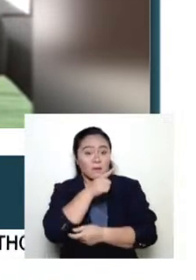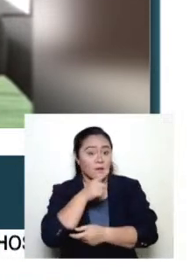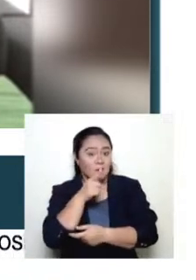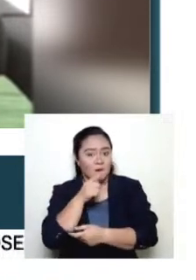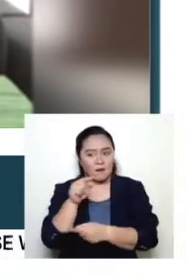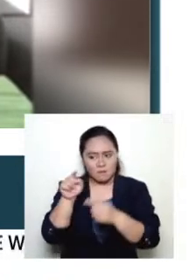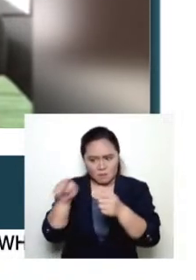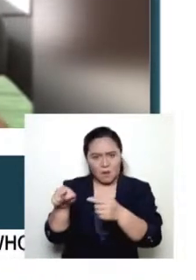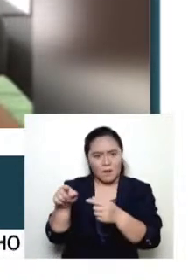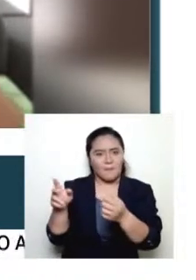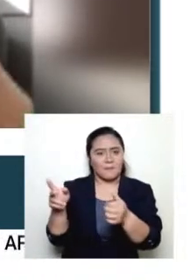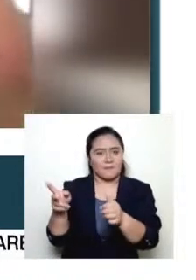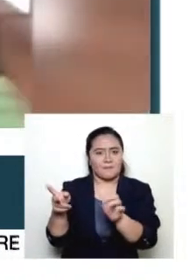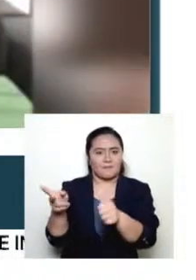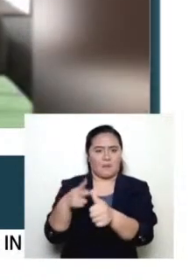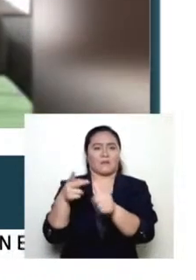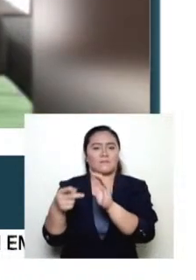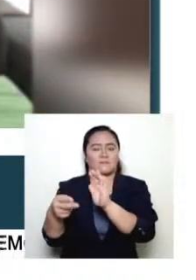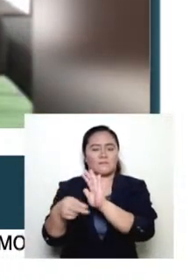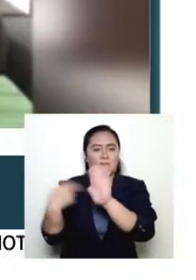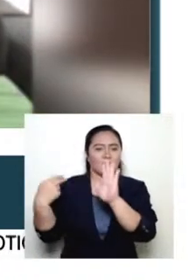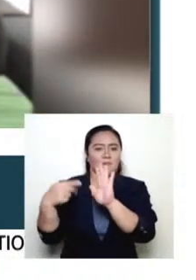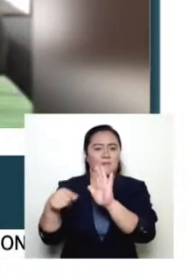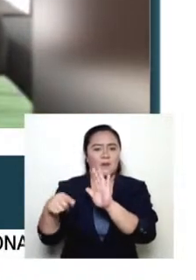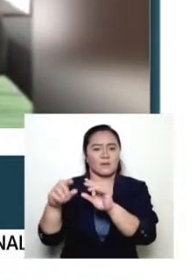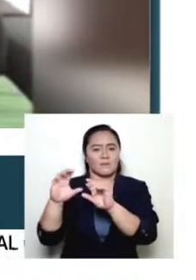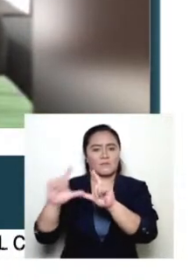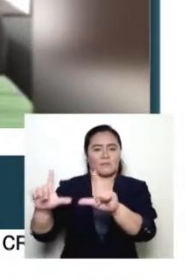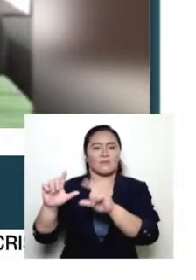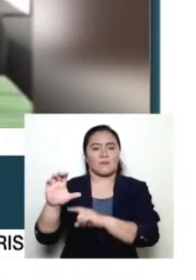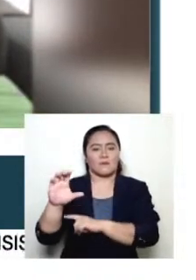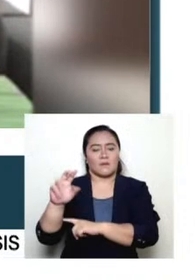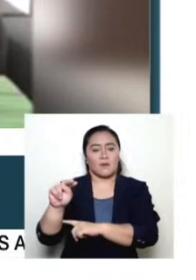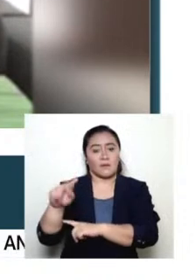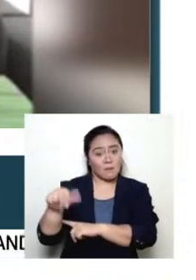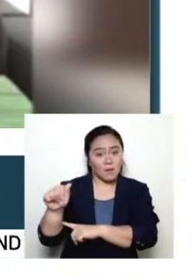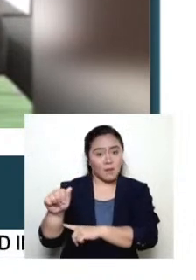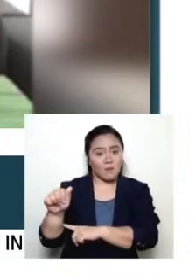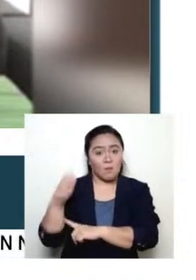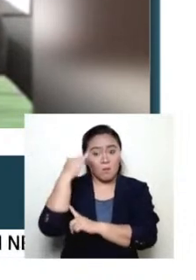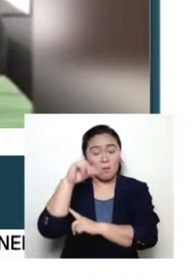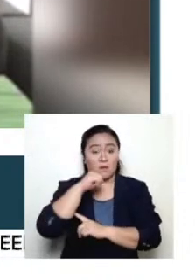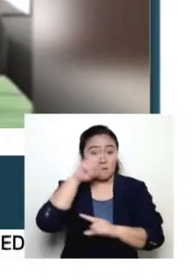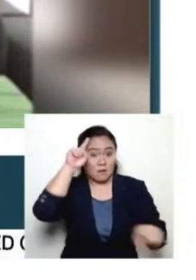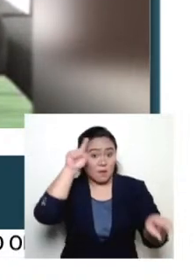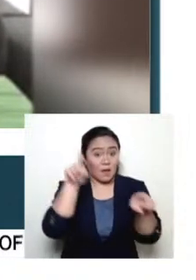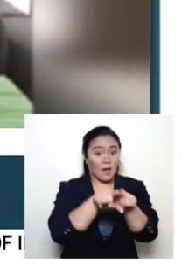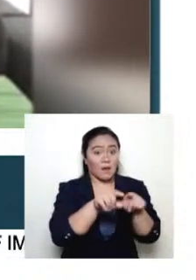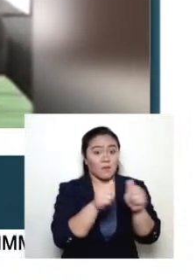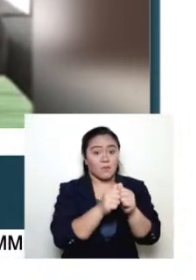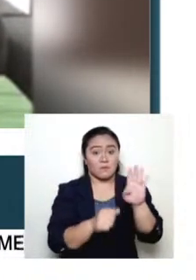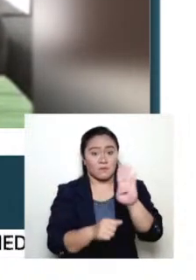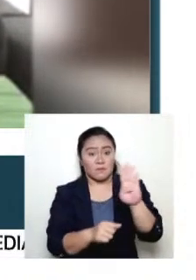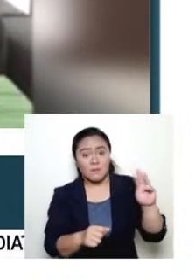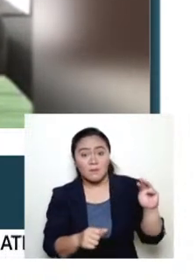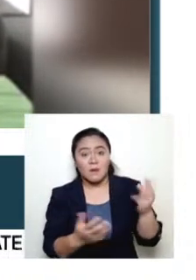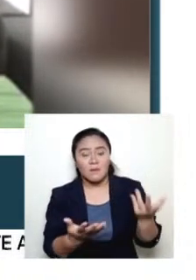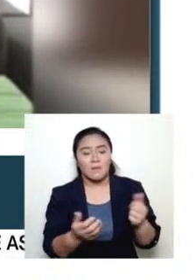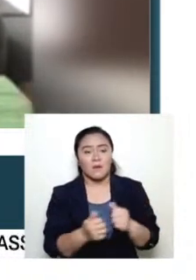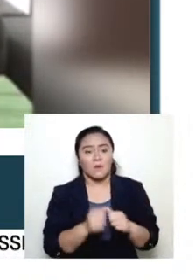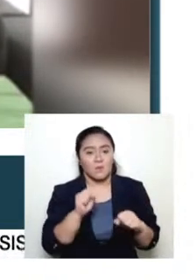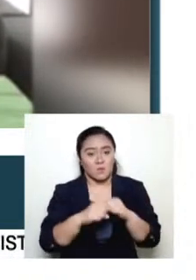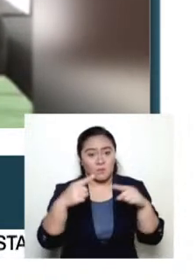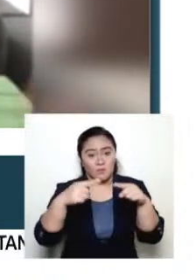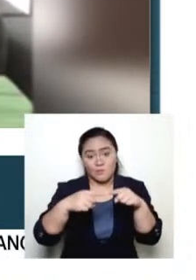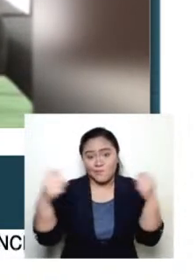NPA. So, wala silang tolerance sa dissent. Eh, nagdi-disagree sa kanila. Hindi boboto kay Bongbong Marcos. Then you